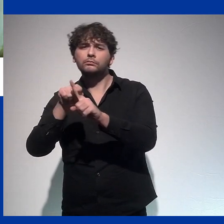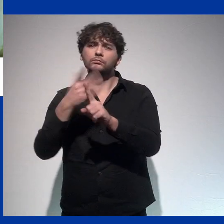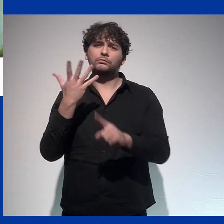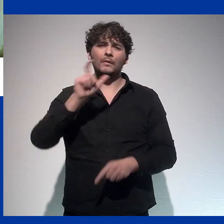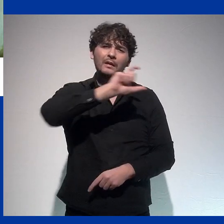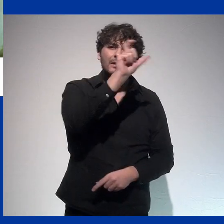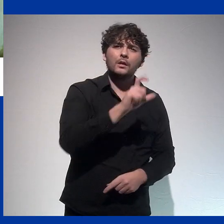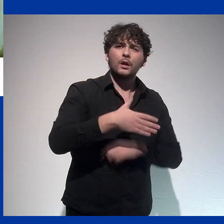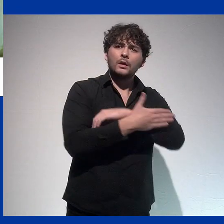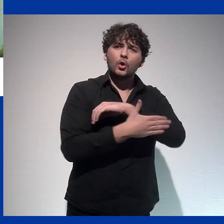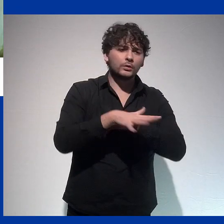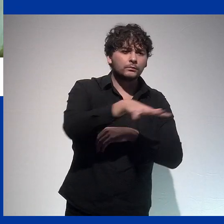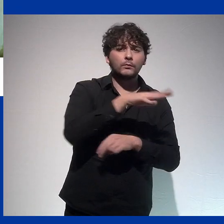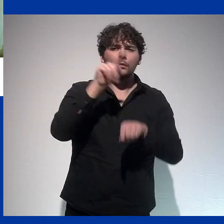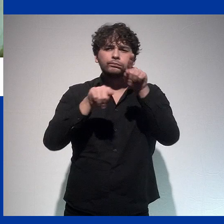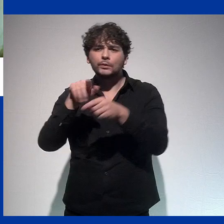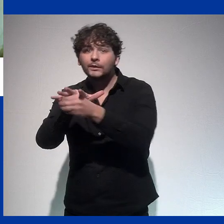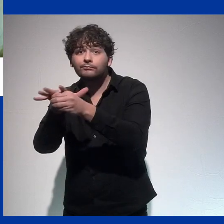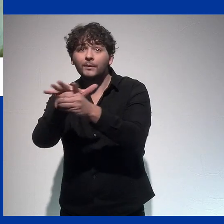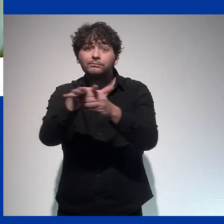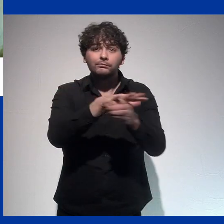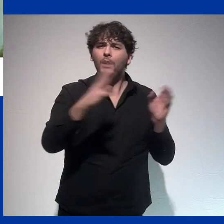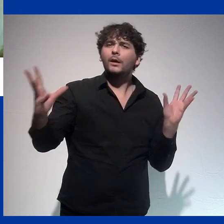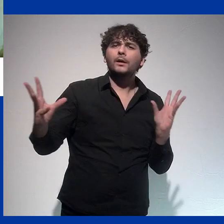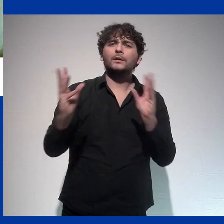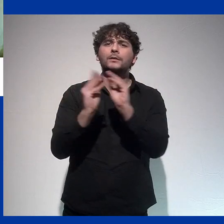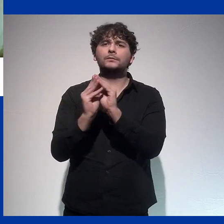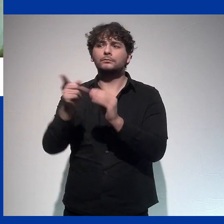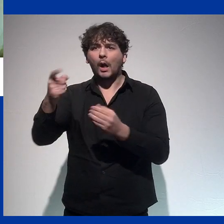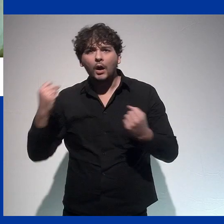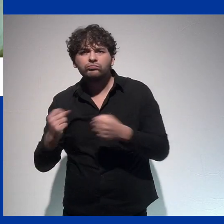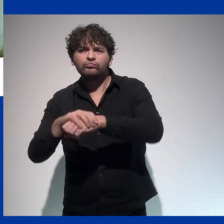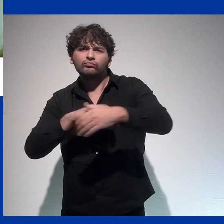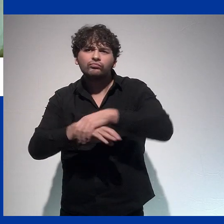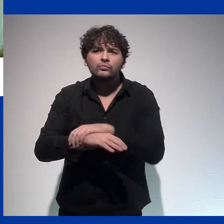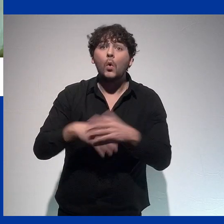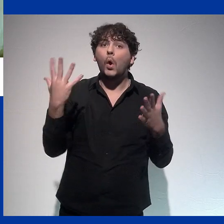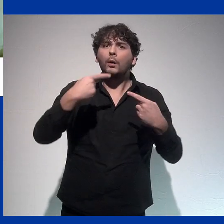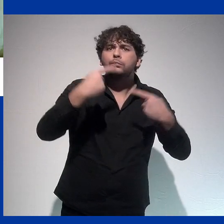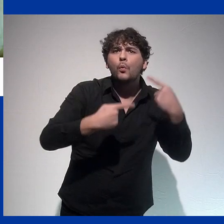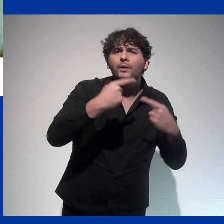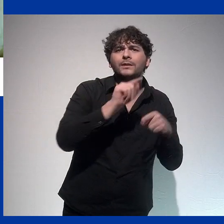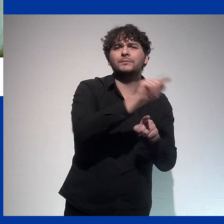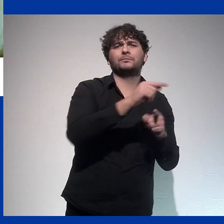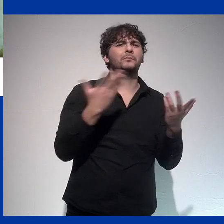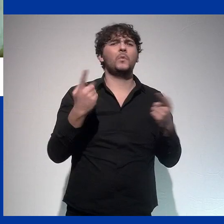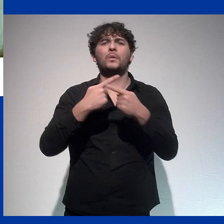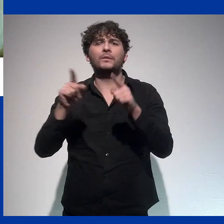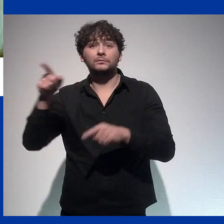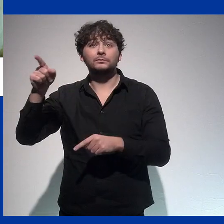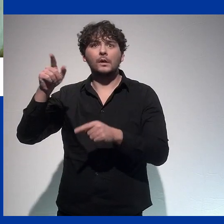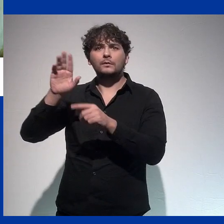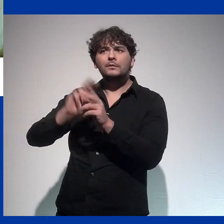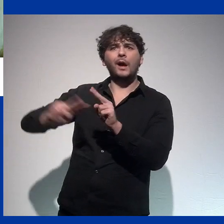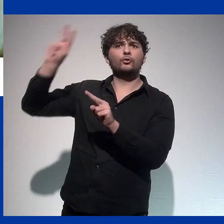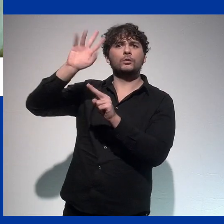mention our National Youth Council and our major ally, the National Youth Agency, that inspired us in the selection